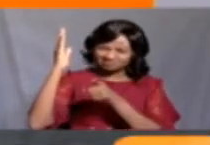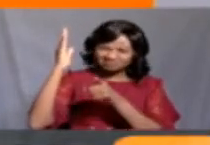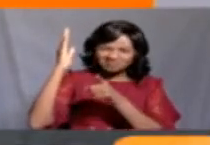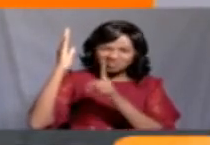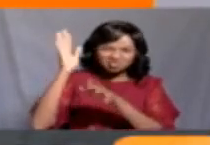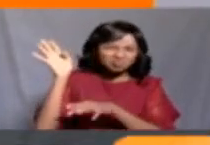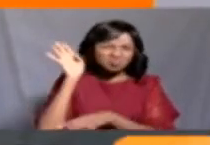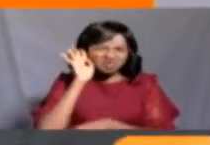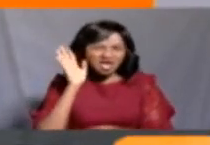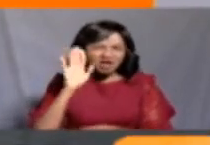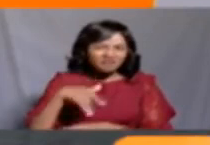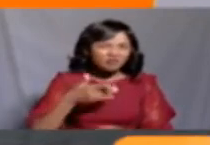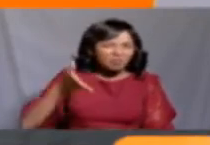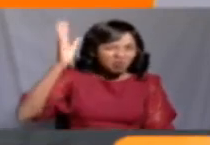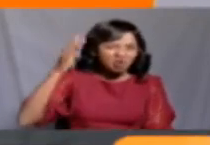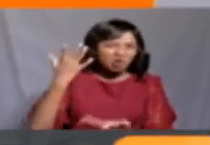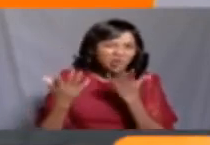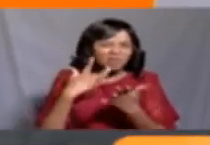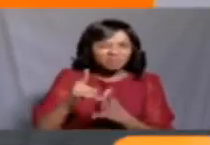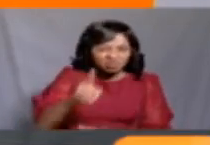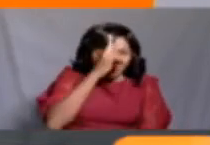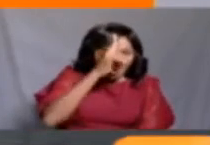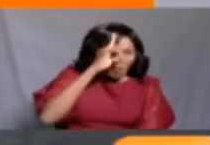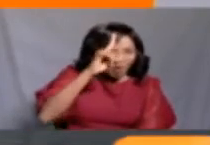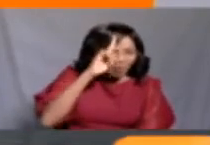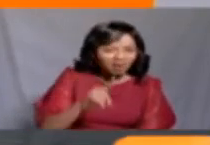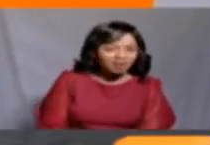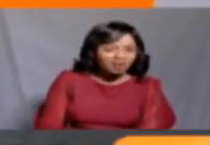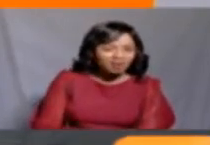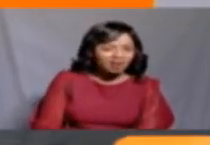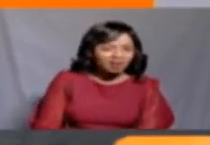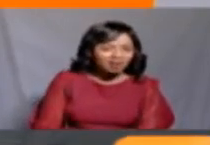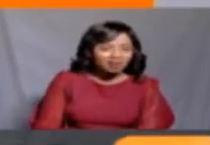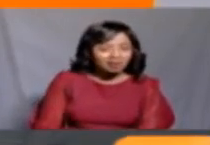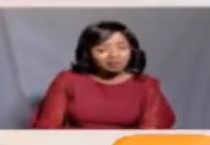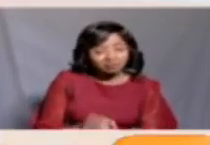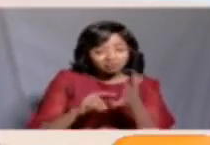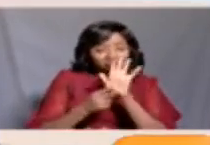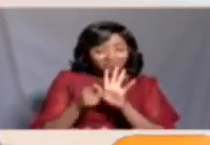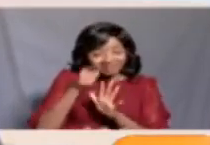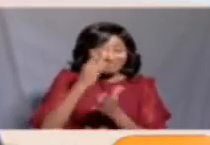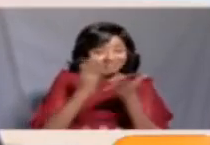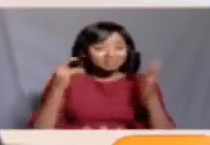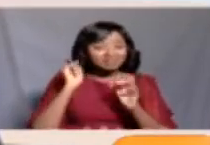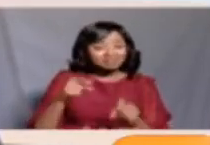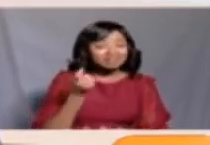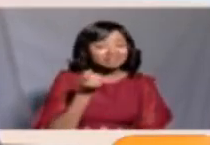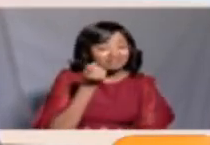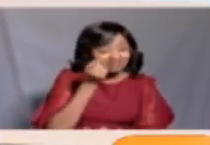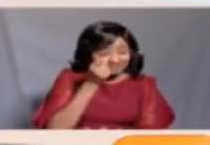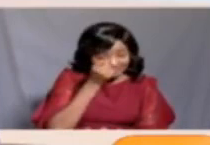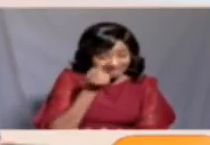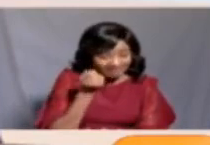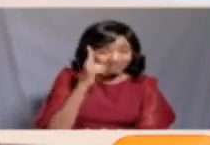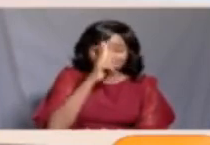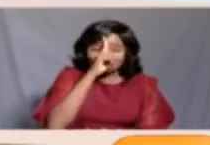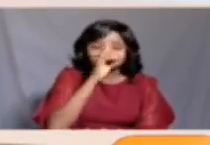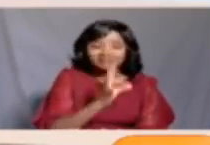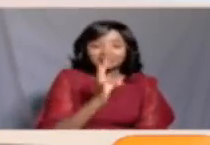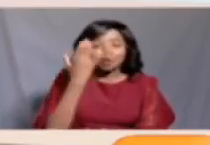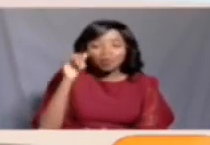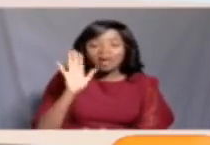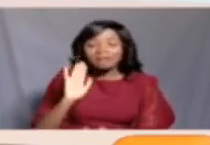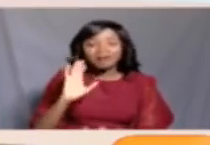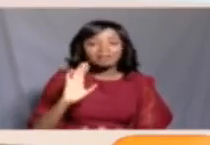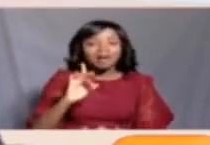from God or am I hallucinating? Yeah. And that's something we really need to take seriously, because you know, our communities of faith